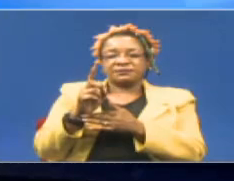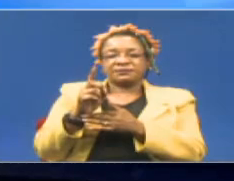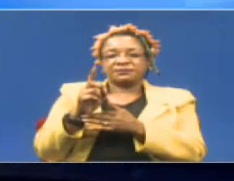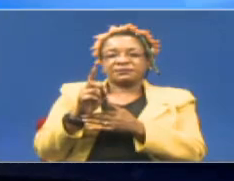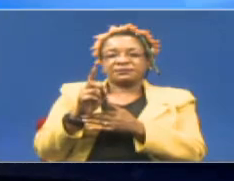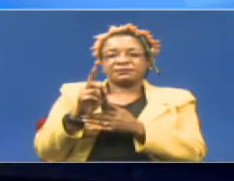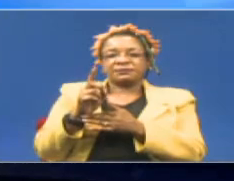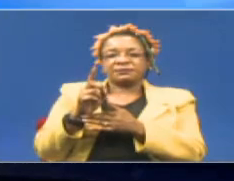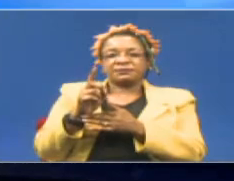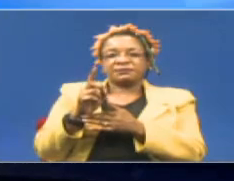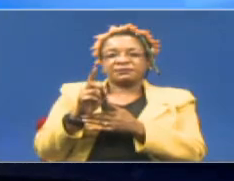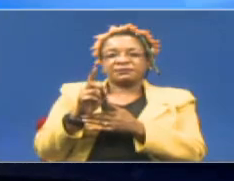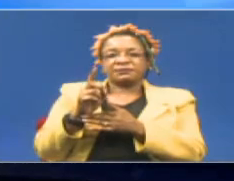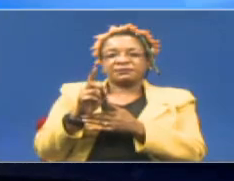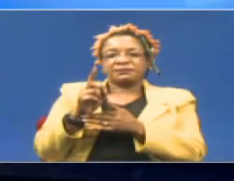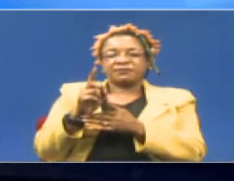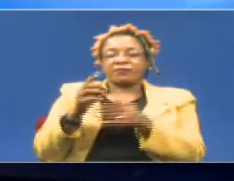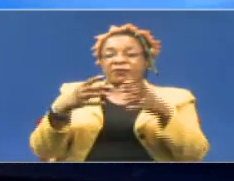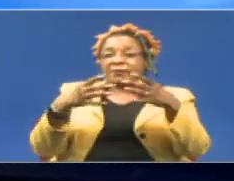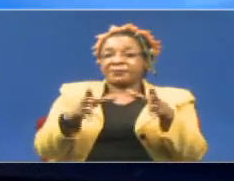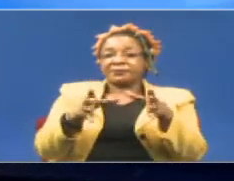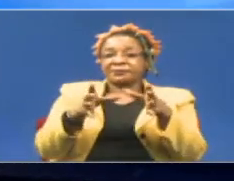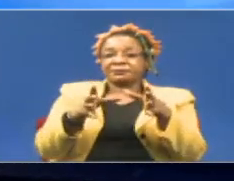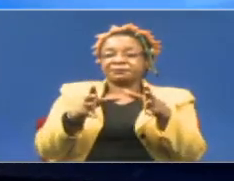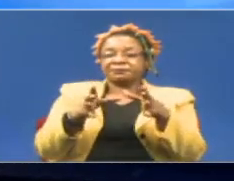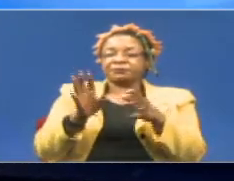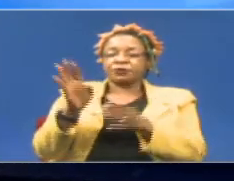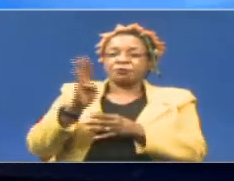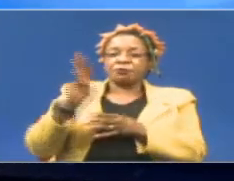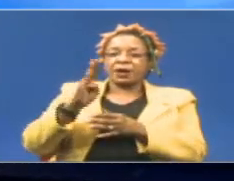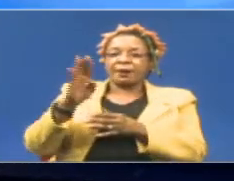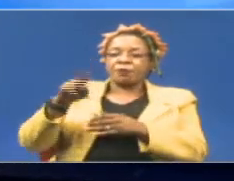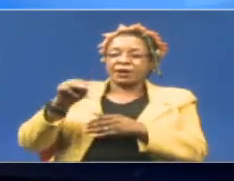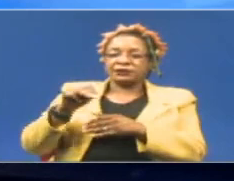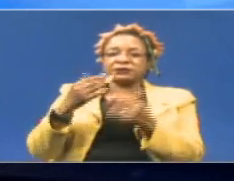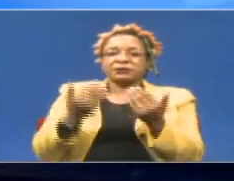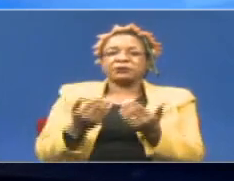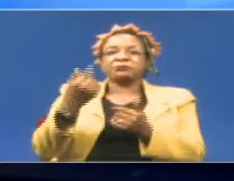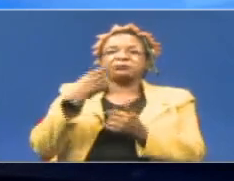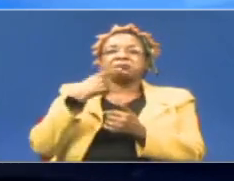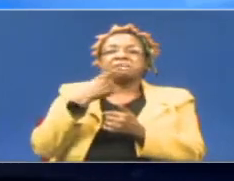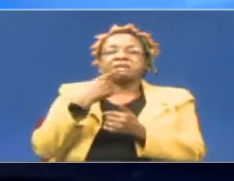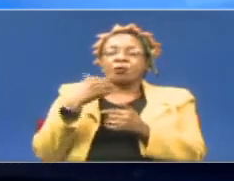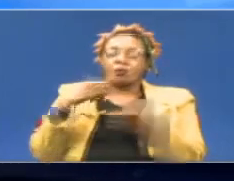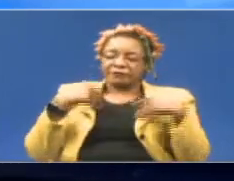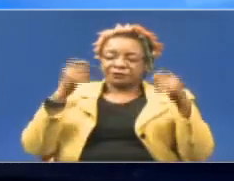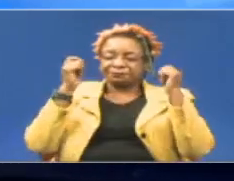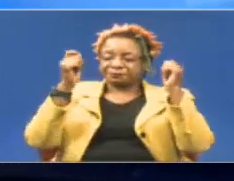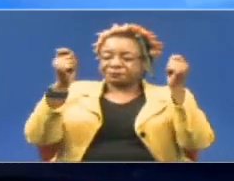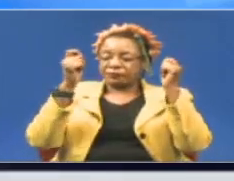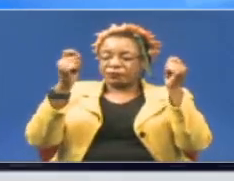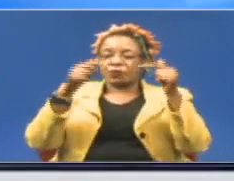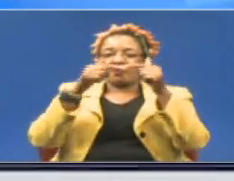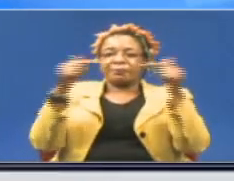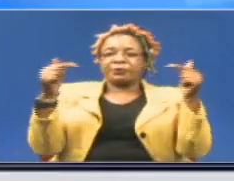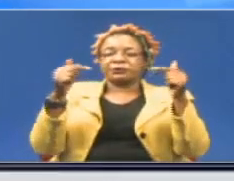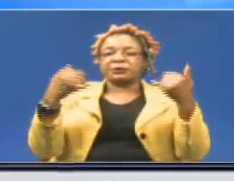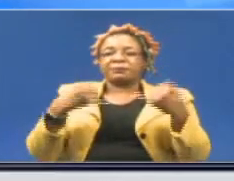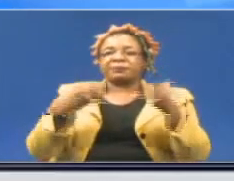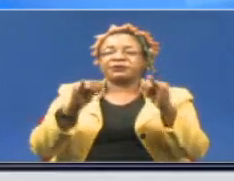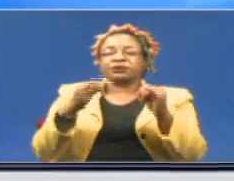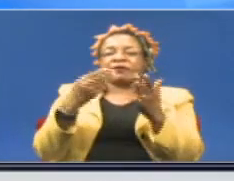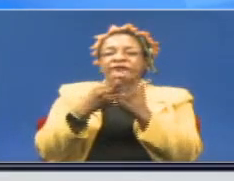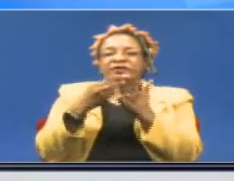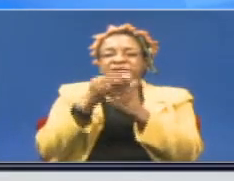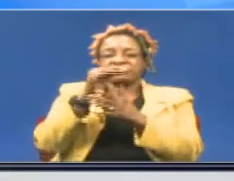Now, youth allied to the Bunge la Mwananchi group have vowed to hold demonstrations to oppose the implementation of the